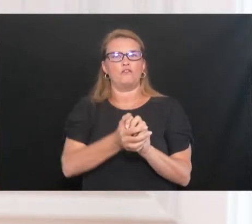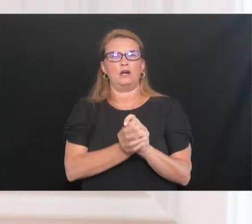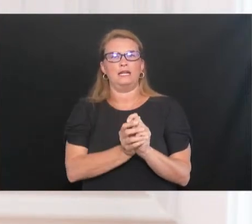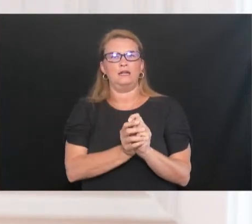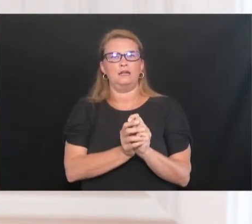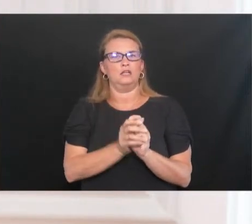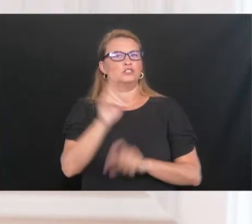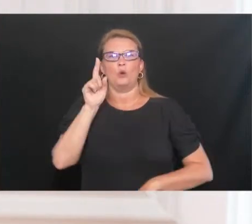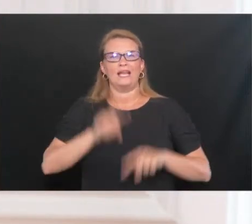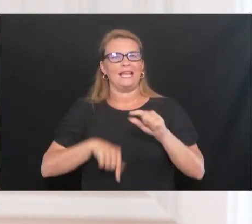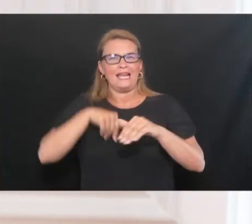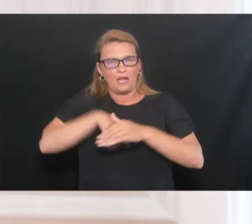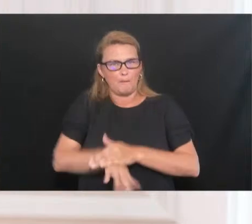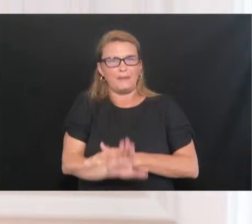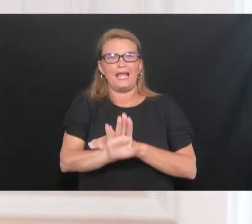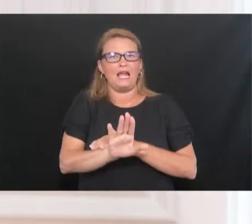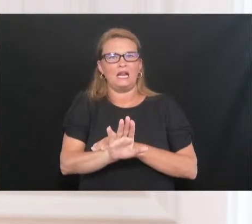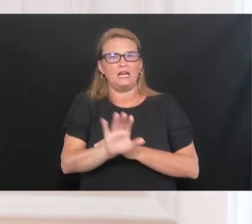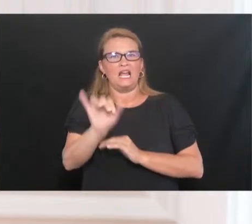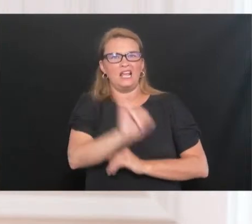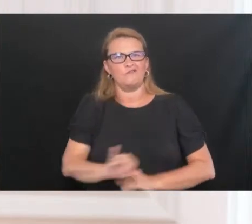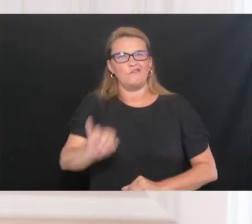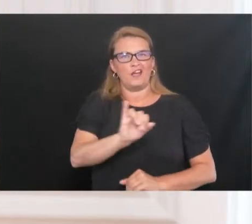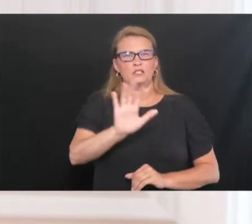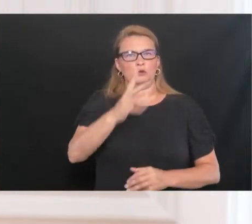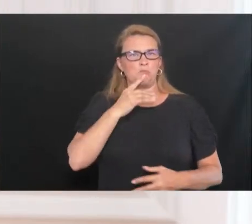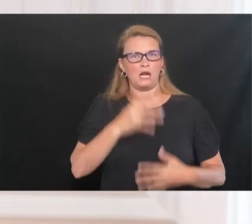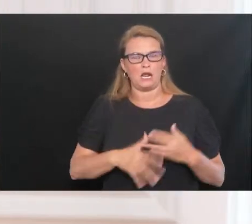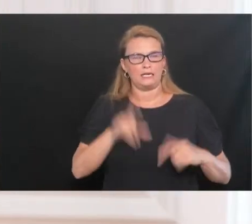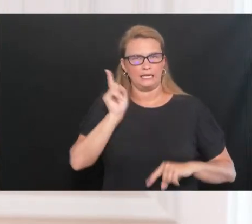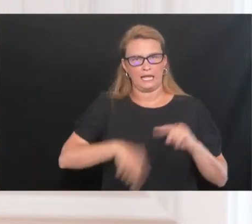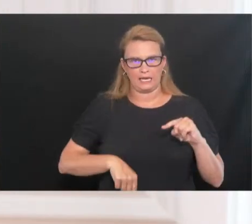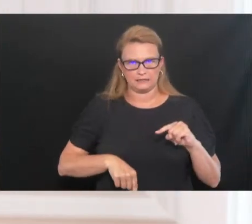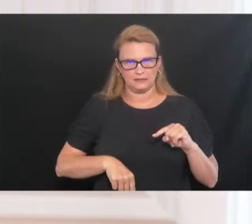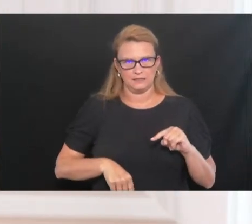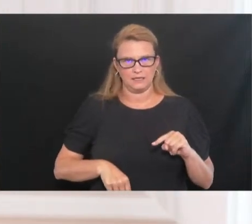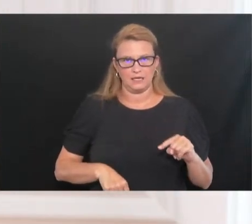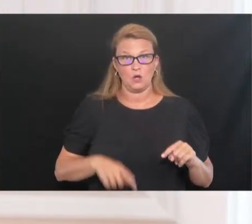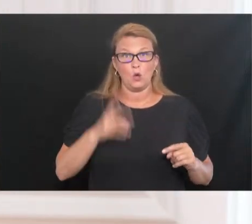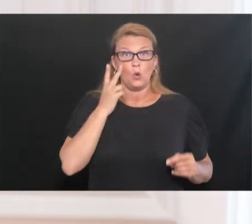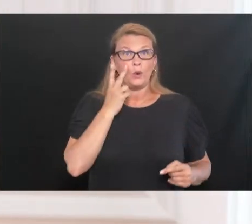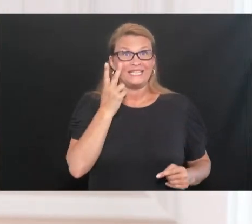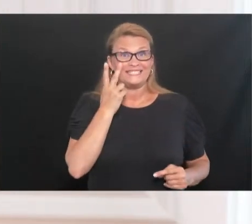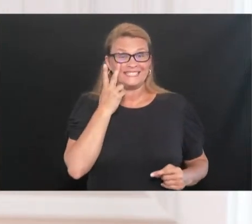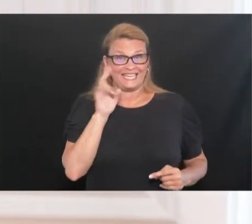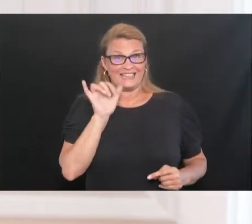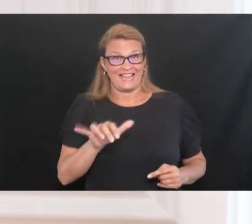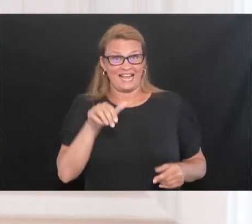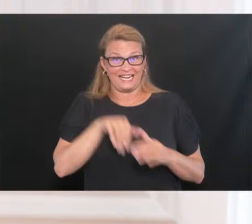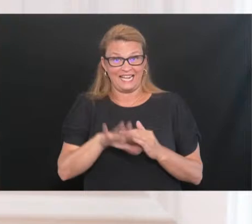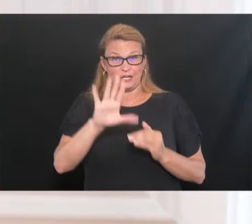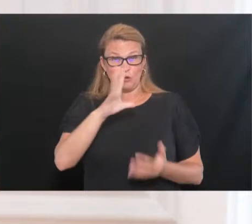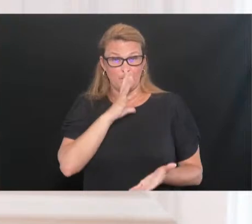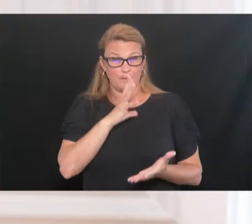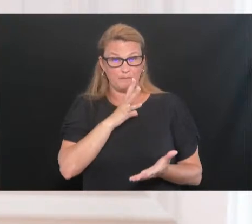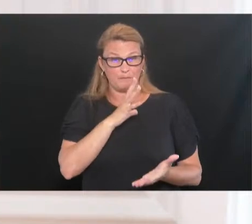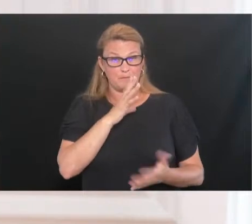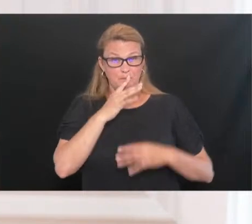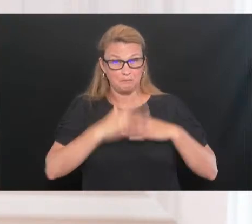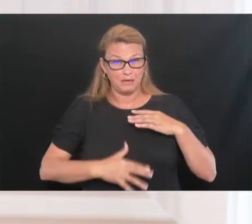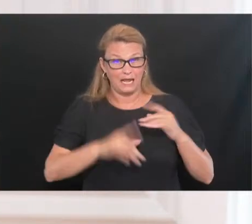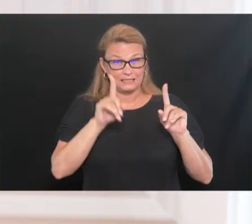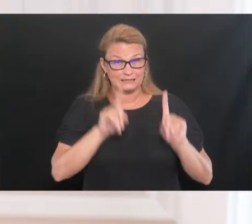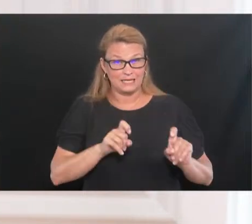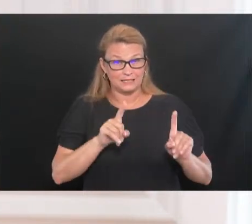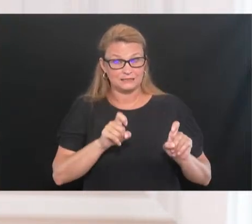bodies. That after 2 months, we see a reduction in the amount of antibodies that are present, and after 6 months,